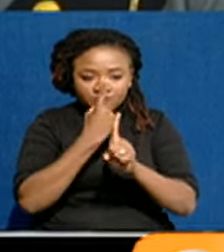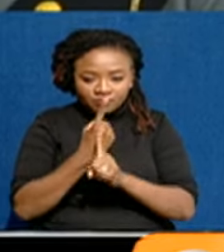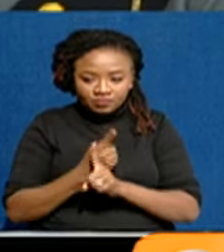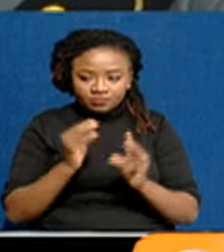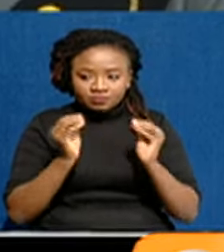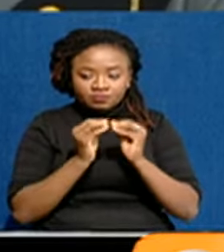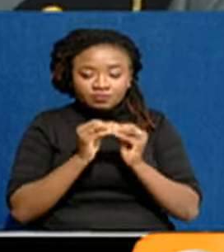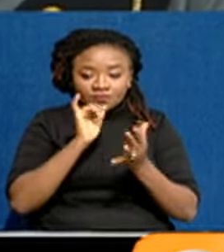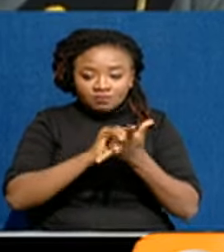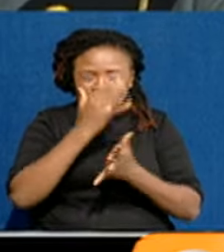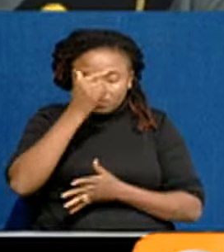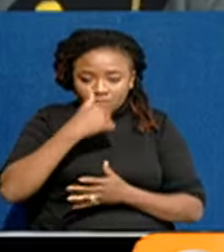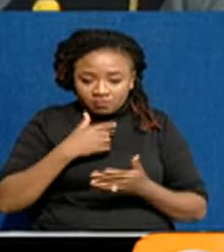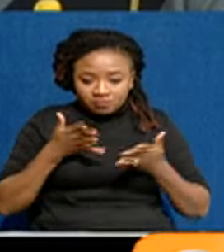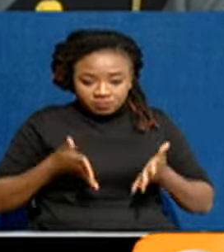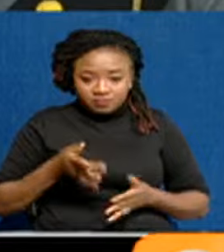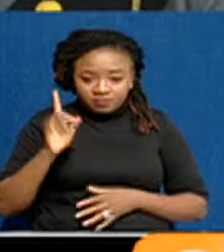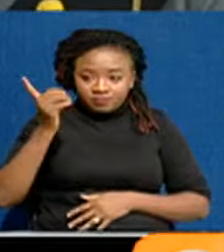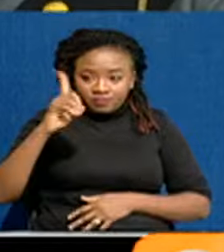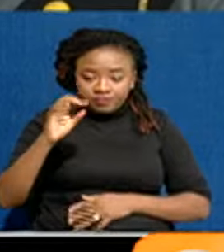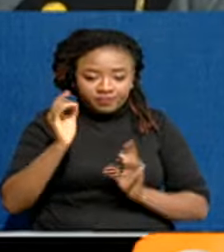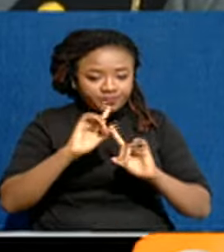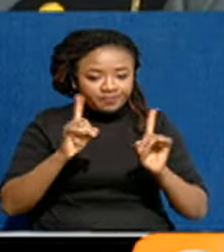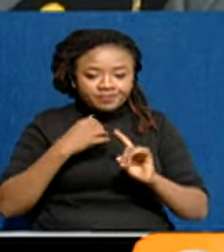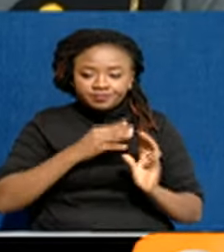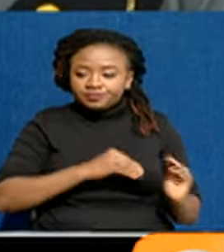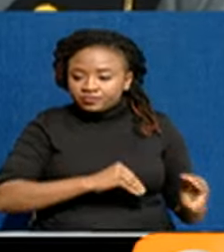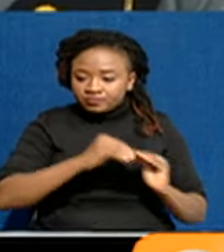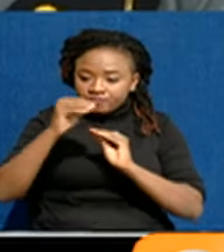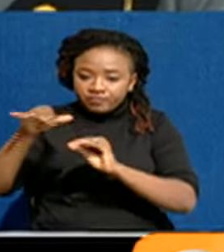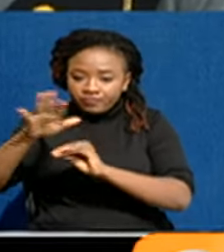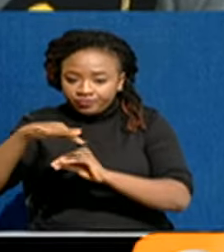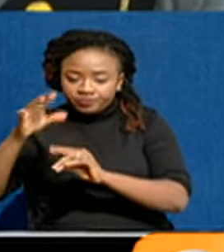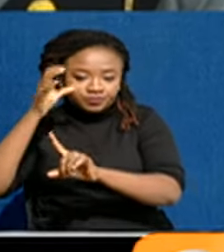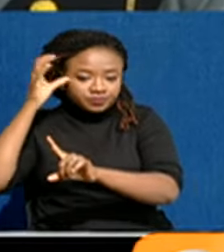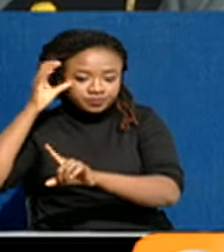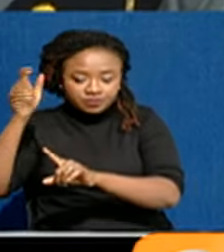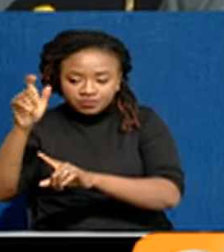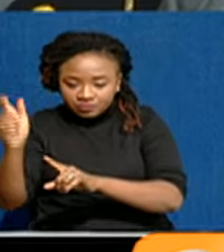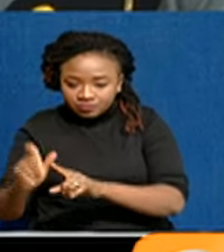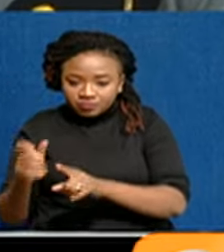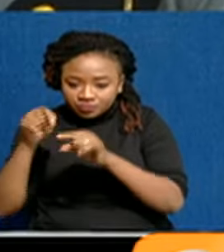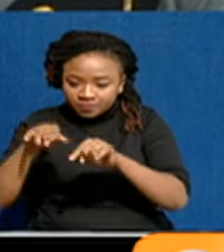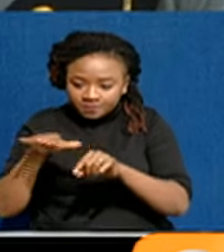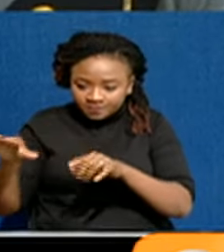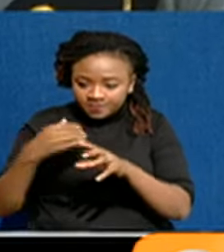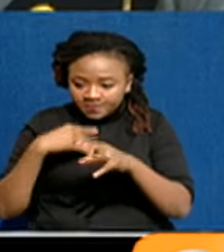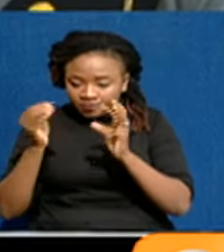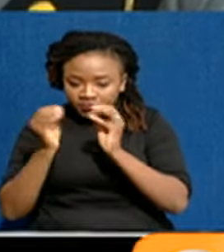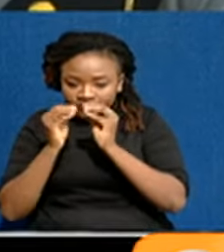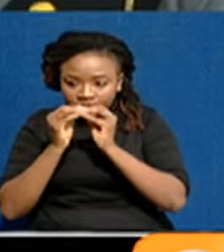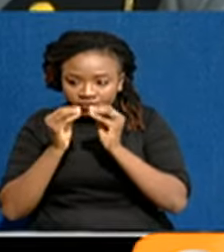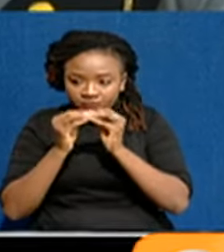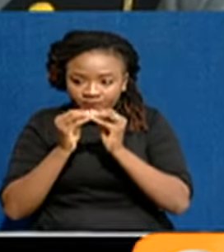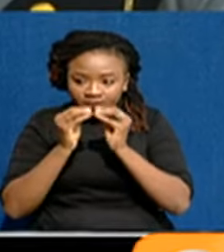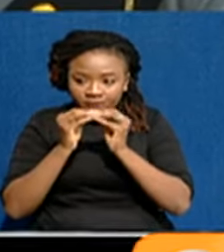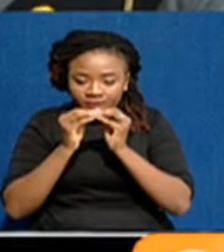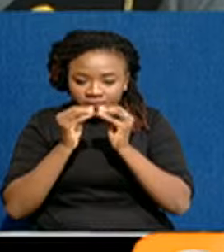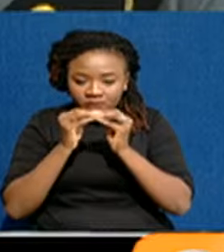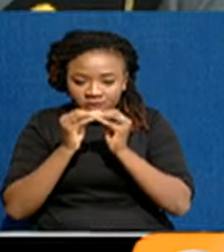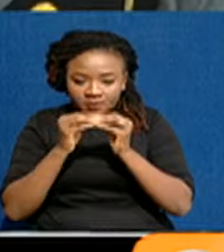not in Nairobi. I'm in the coastal region. Deployed here to ensure that we take charge here. This morning, I have had a meeting with the